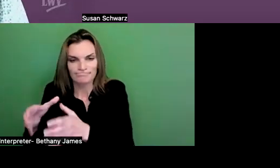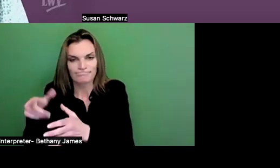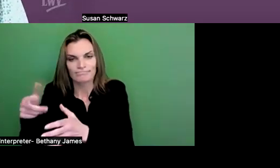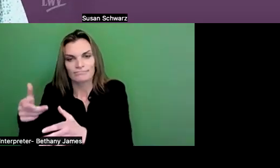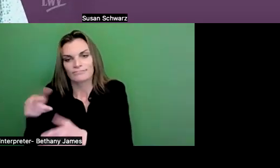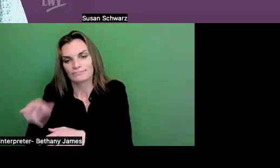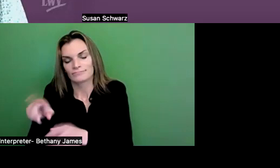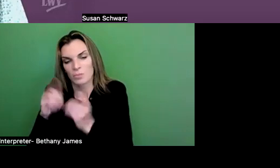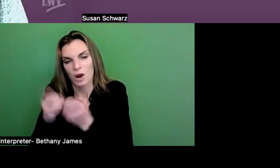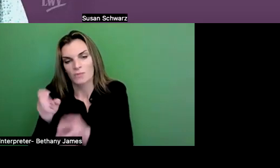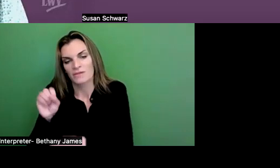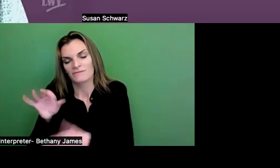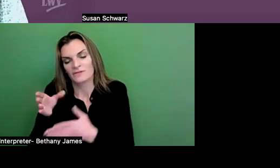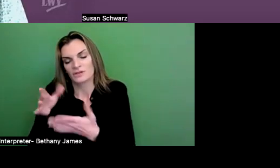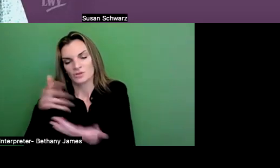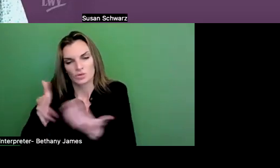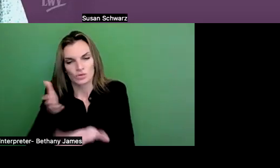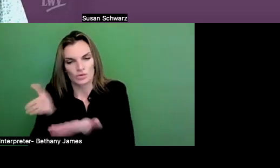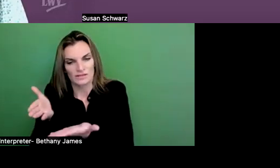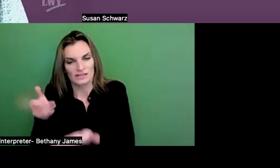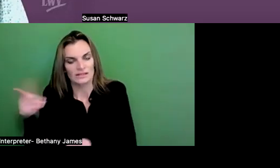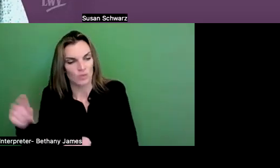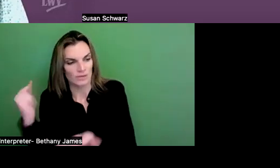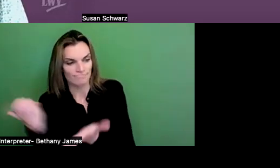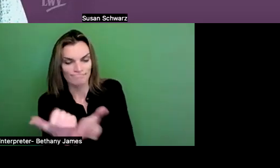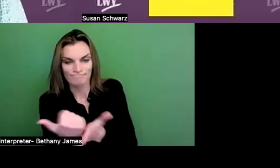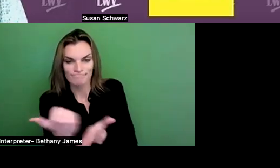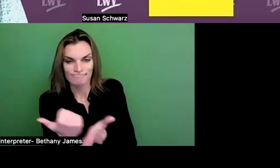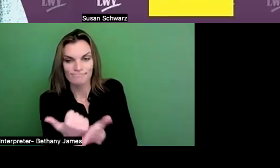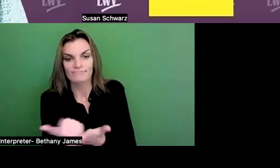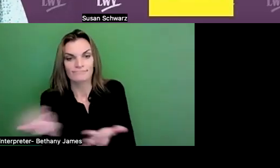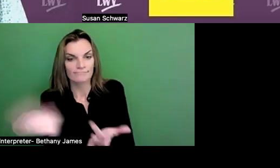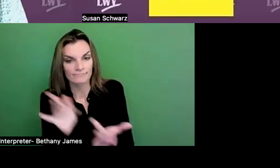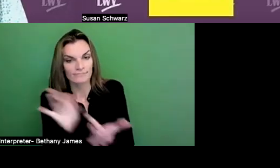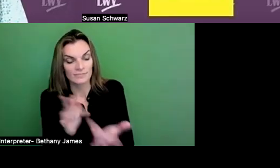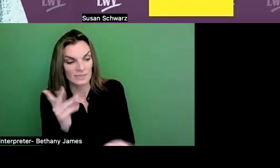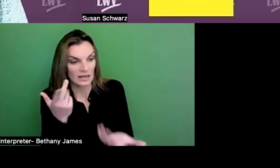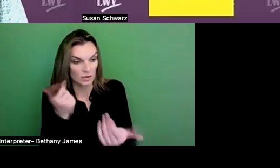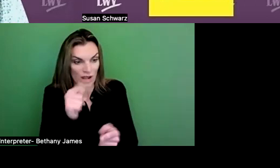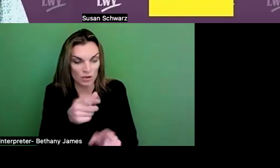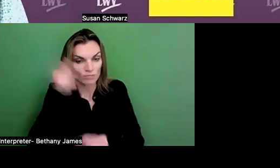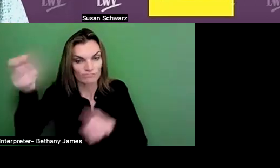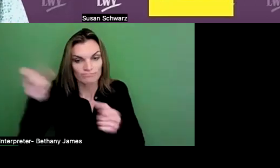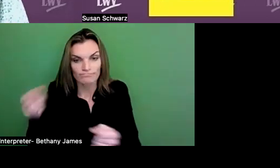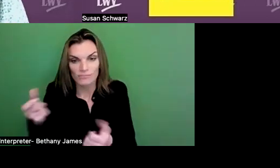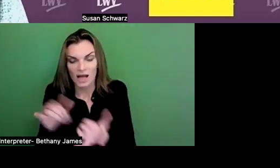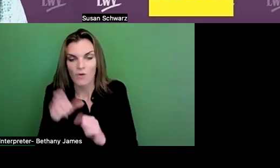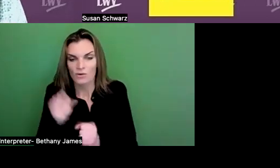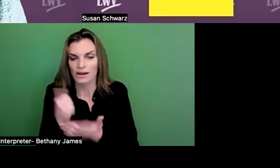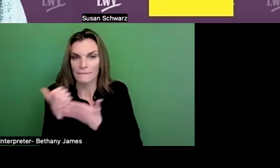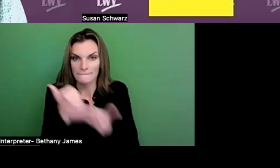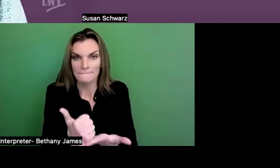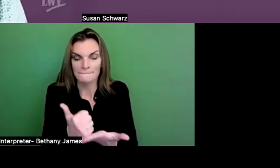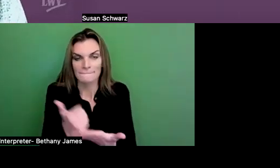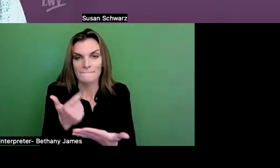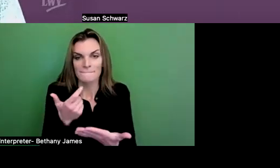to offer them services. The police department meets with them on a regular basis to see what can be offered to them and try to